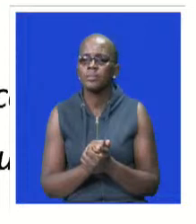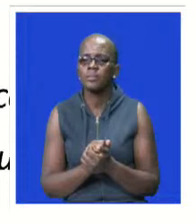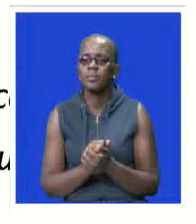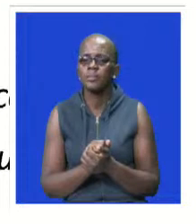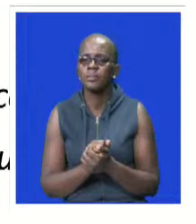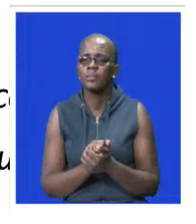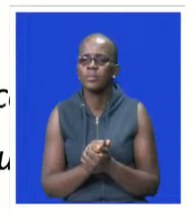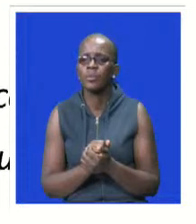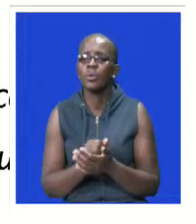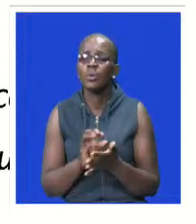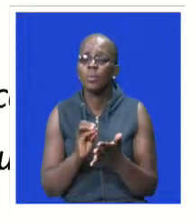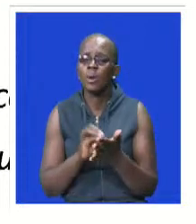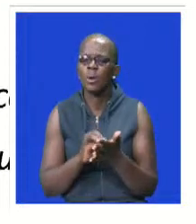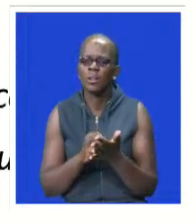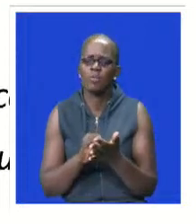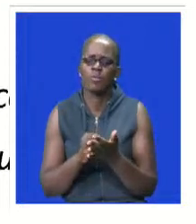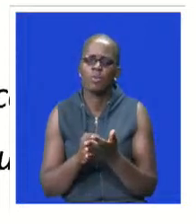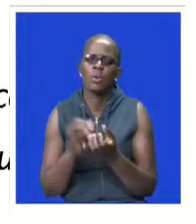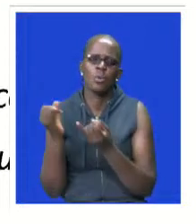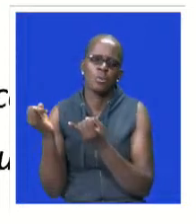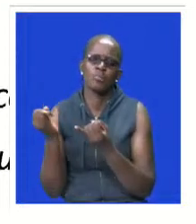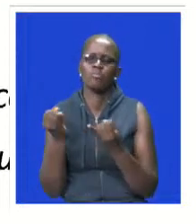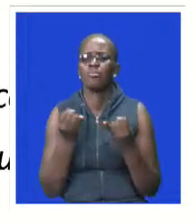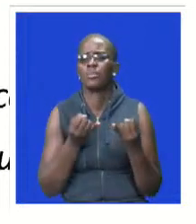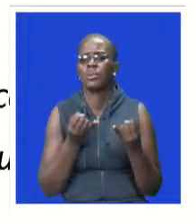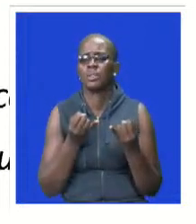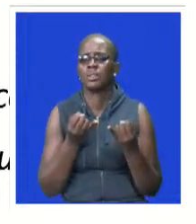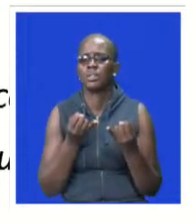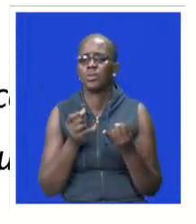basically would be the introduction to what? To the